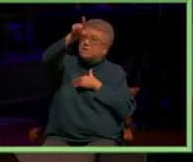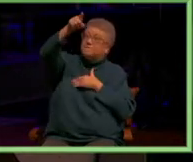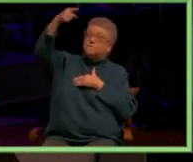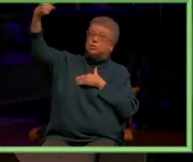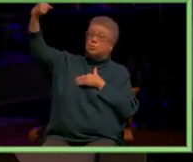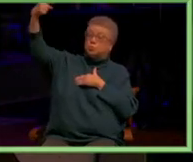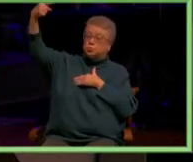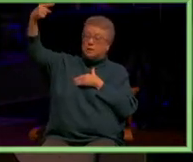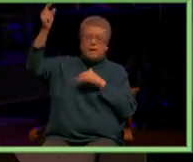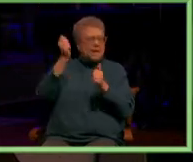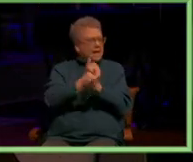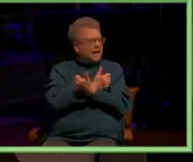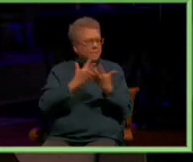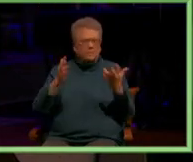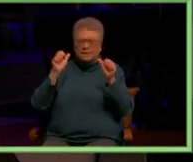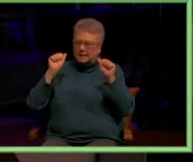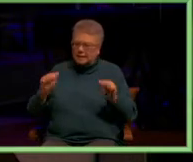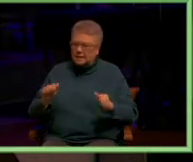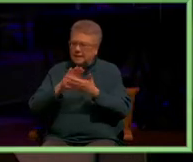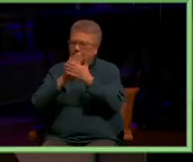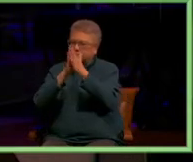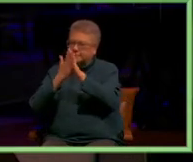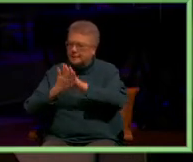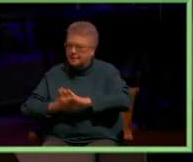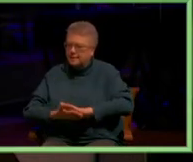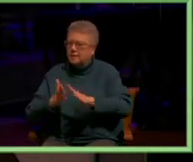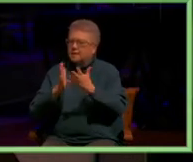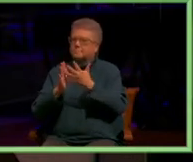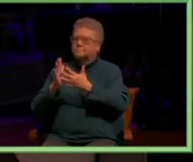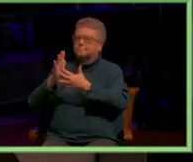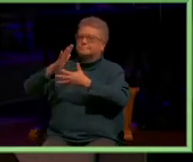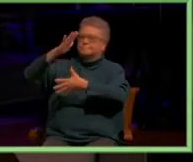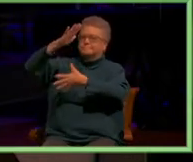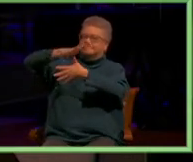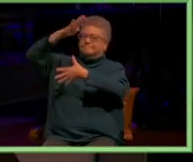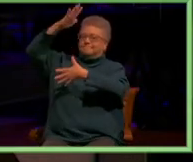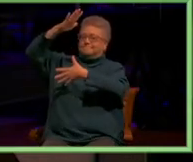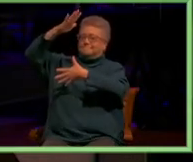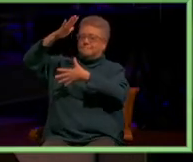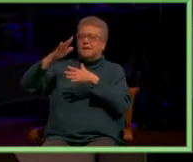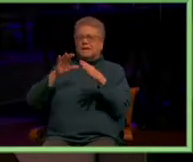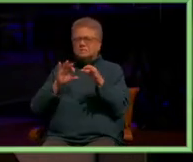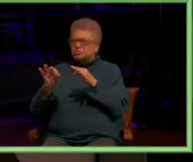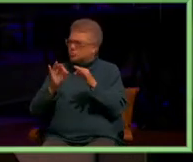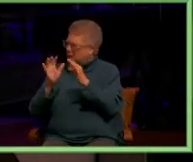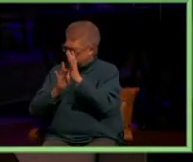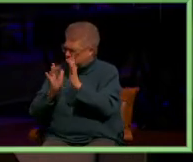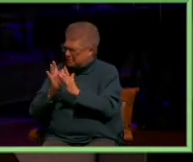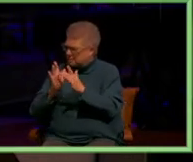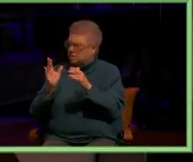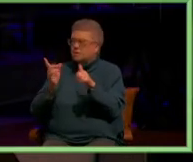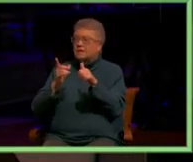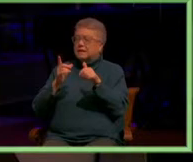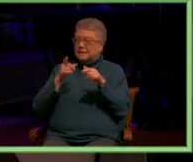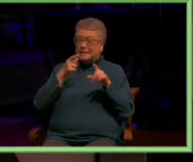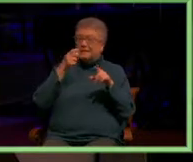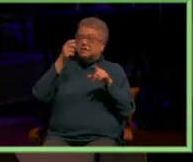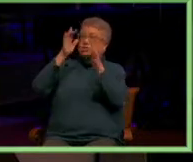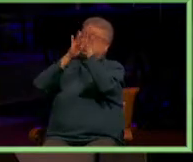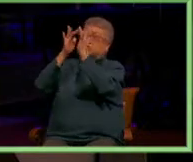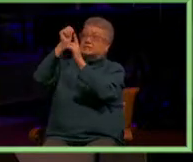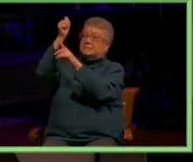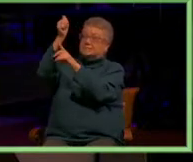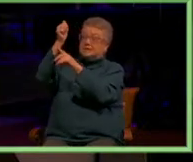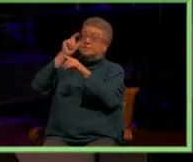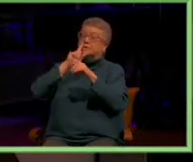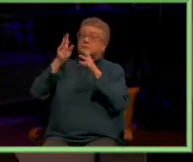that in everything he might be preeminent. Notice how it describes Jesus. It says, first and foremost, that he is